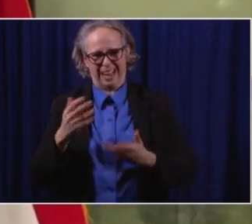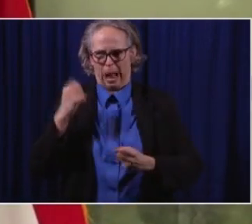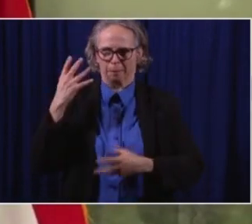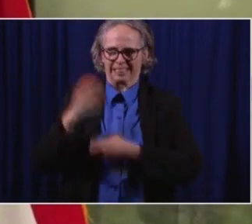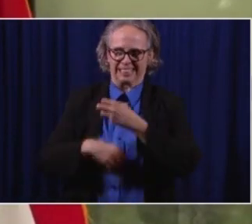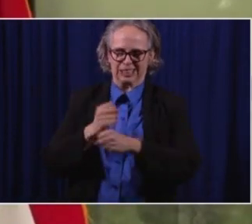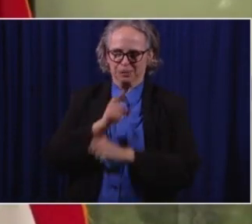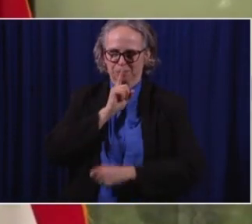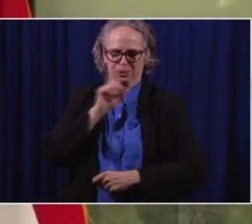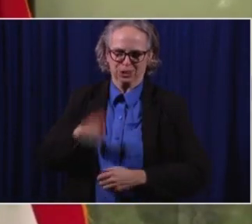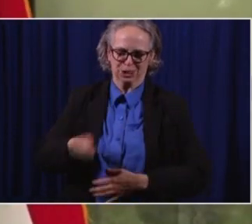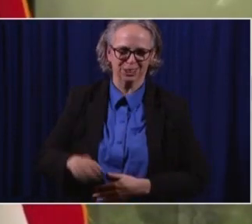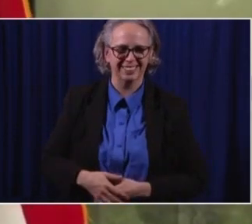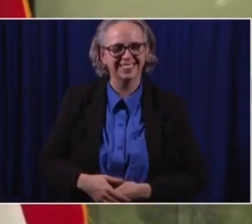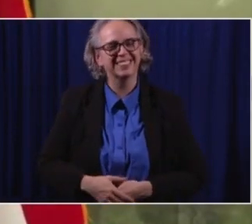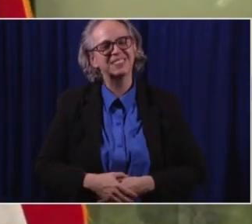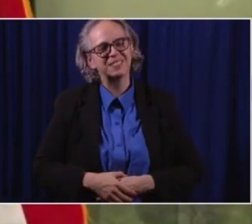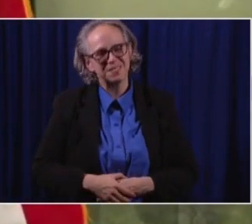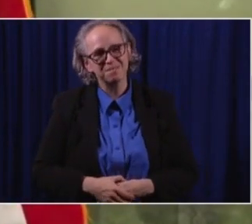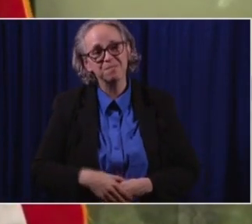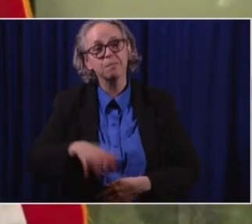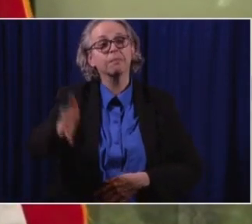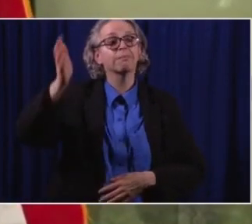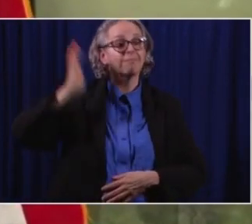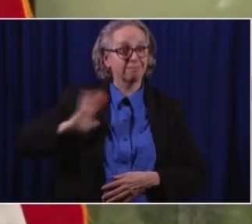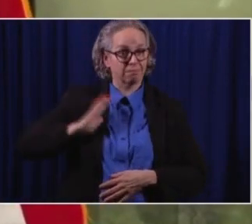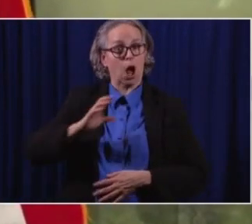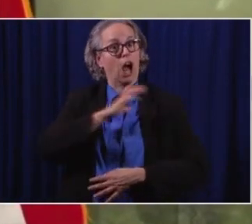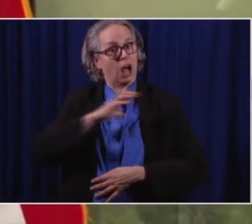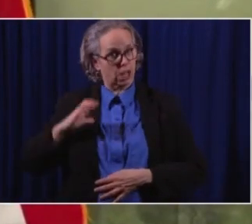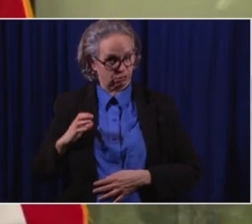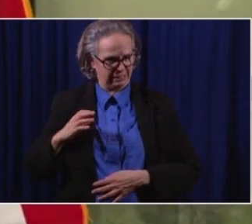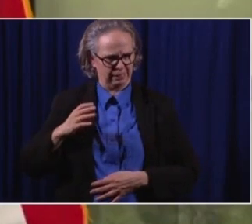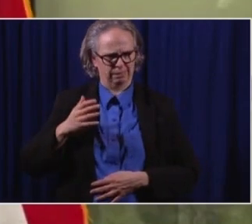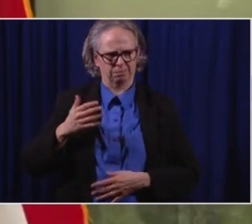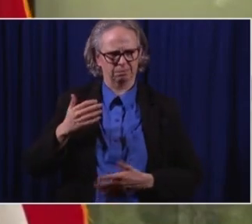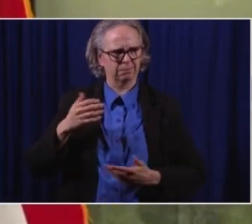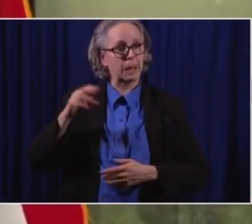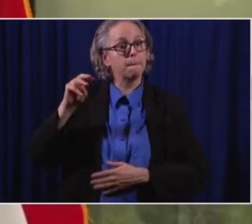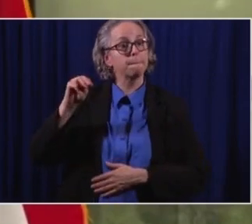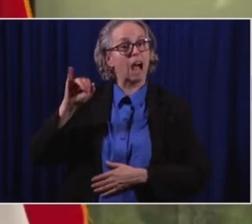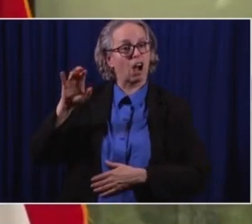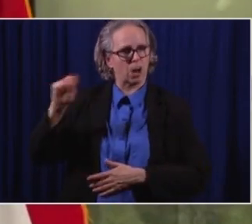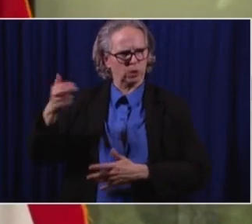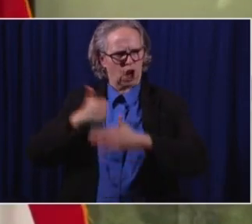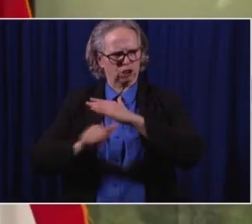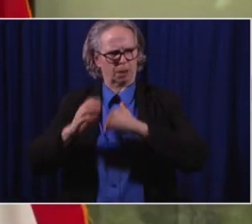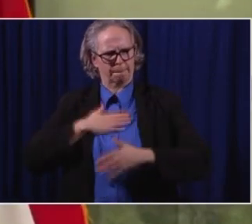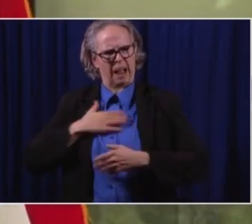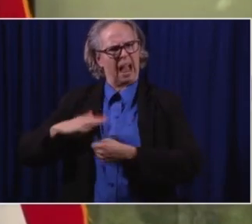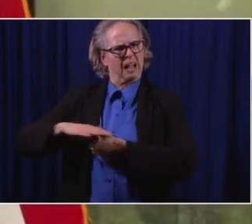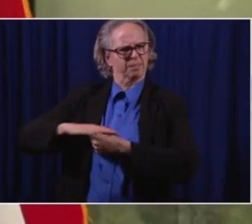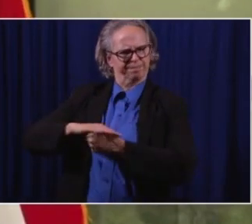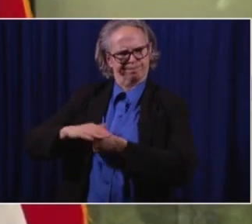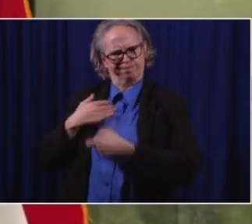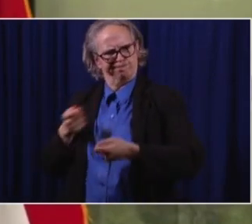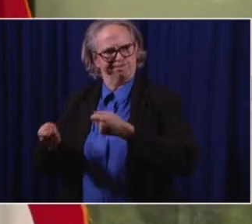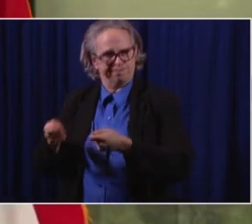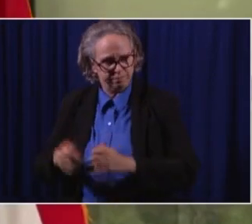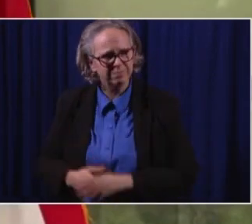when I was in the United States Congress and Marion was in my congressional district, I've always been really impressed by